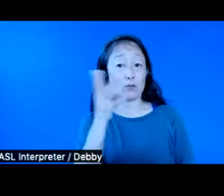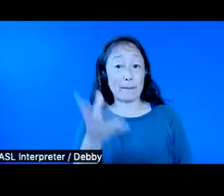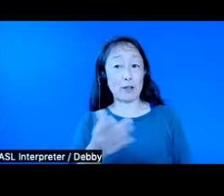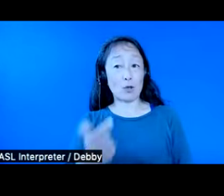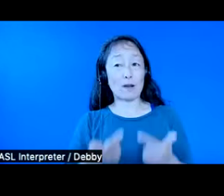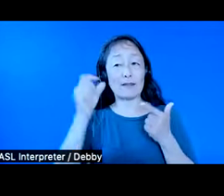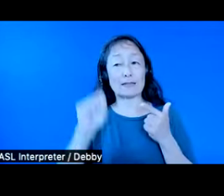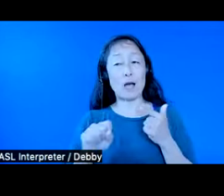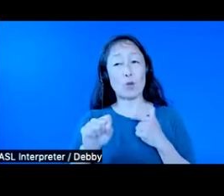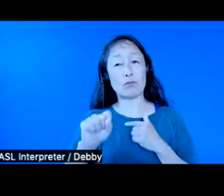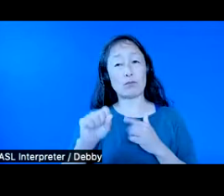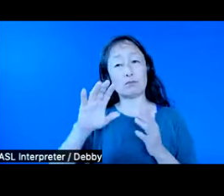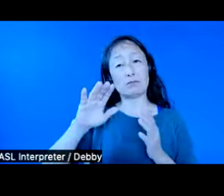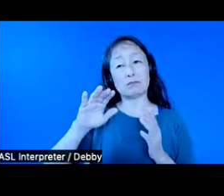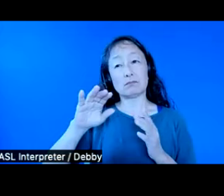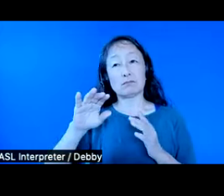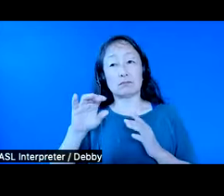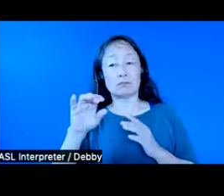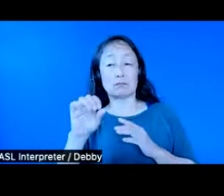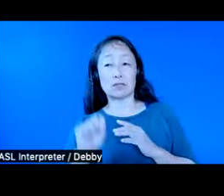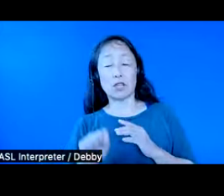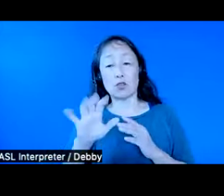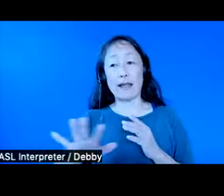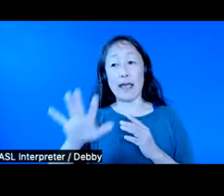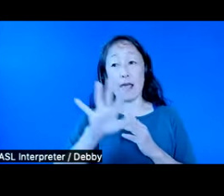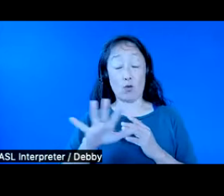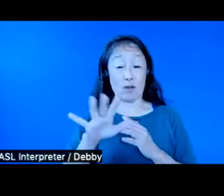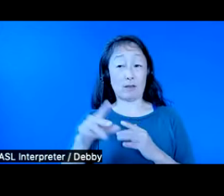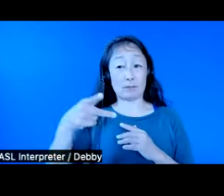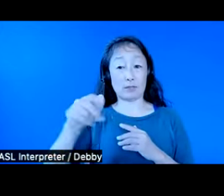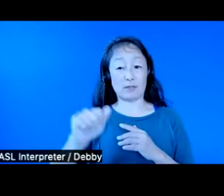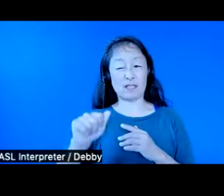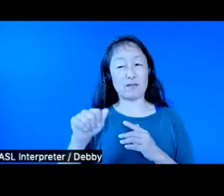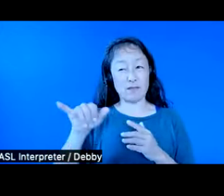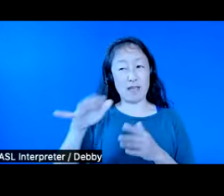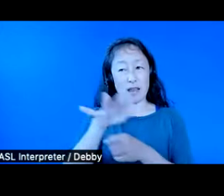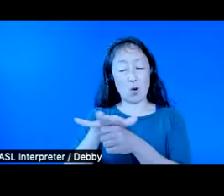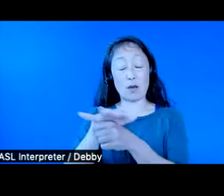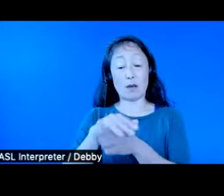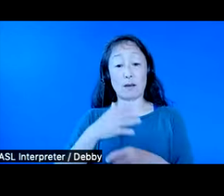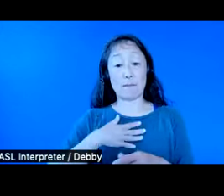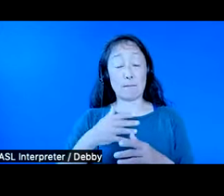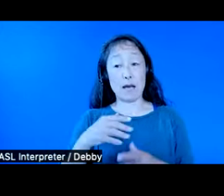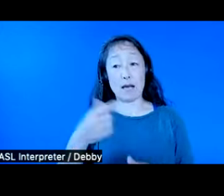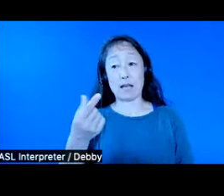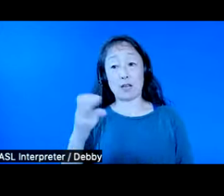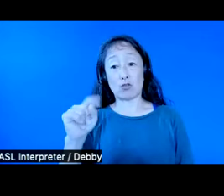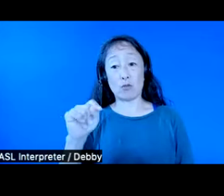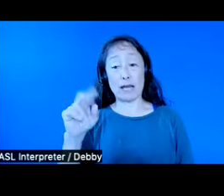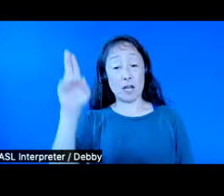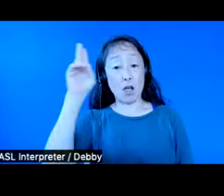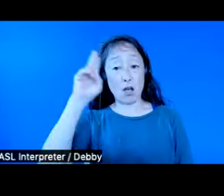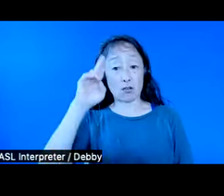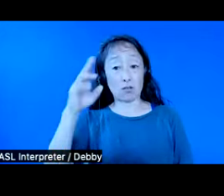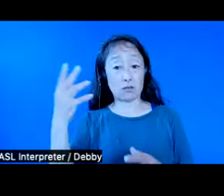Pennsylvania under the Carlisle Indian School. My great uncle died in a